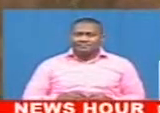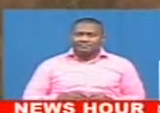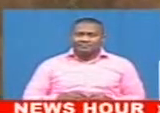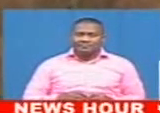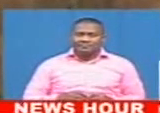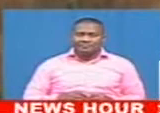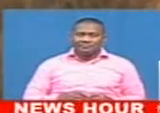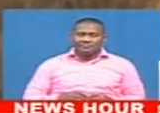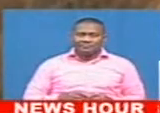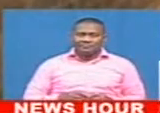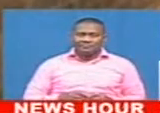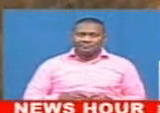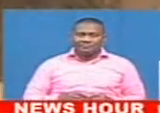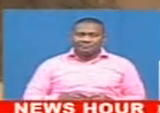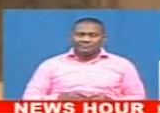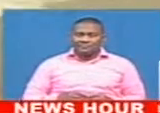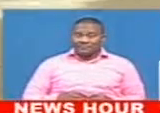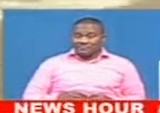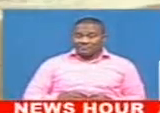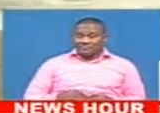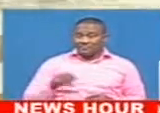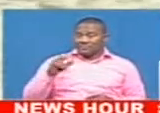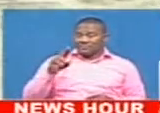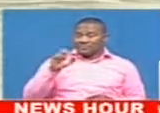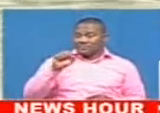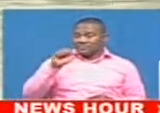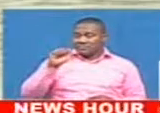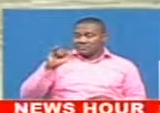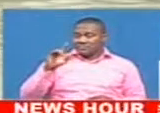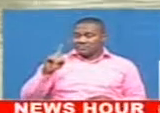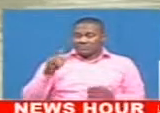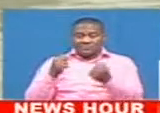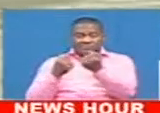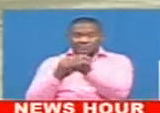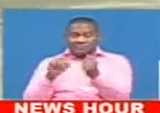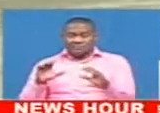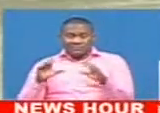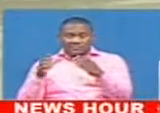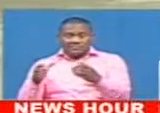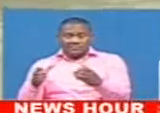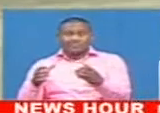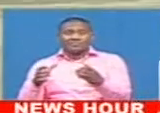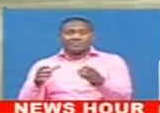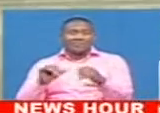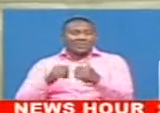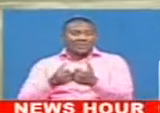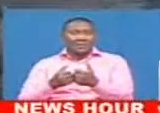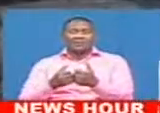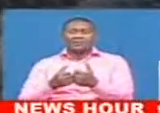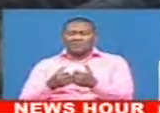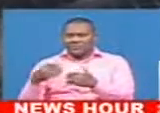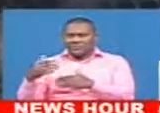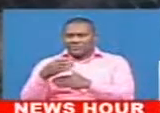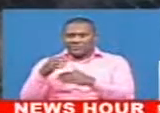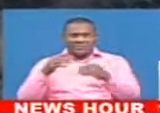the United States Agency for International Development, USAID, is supporting the community through the Sustainable